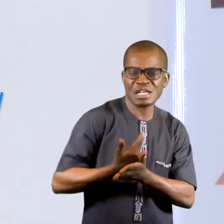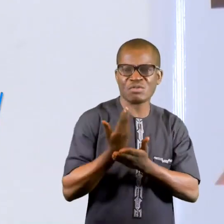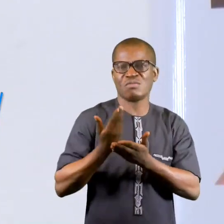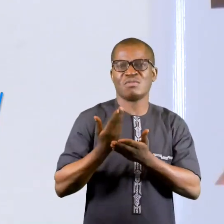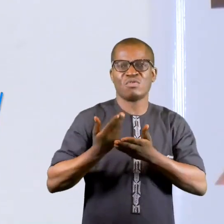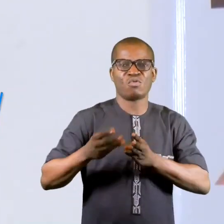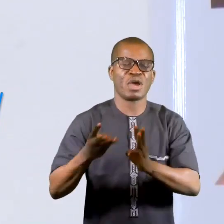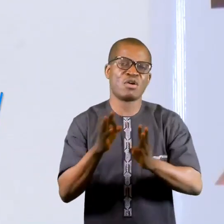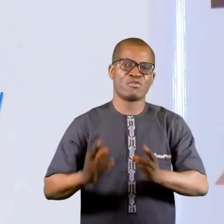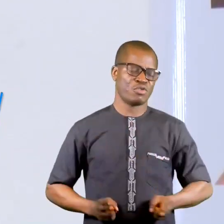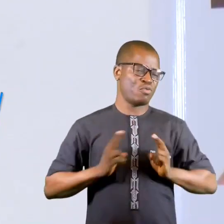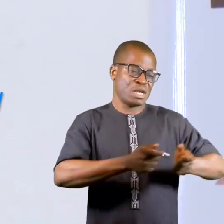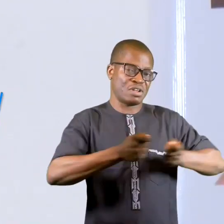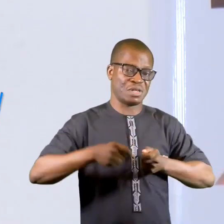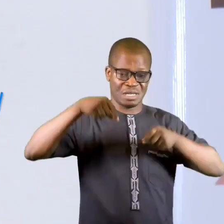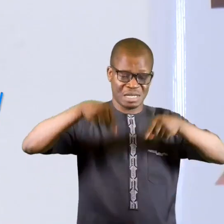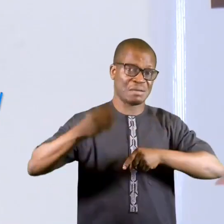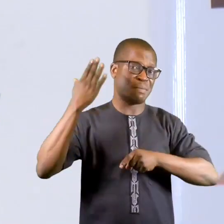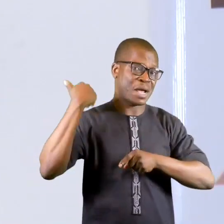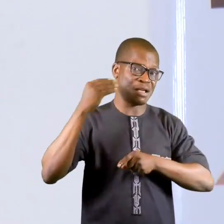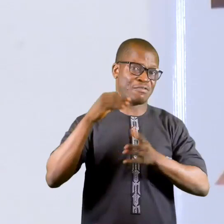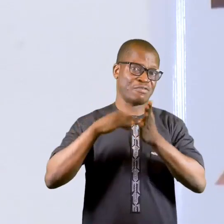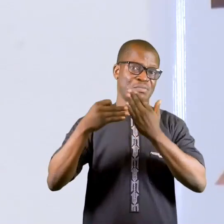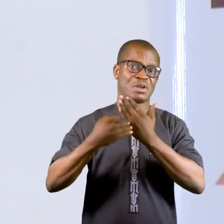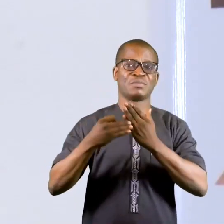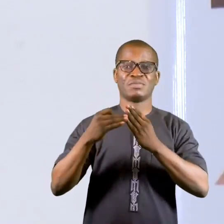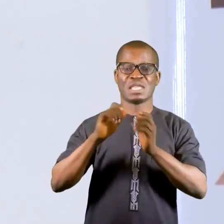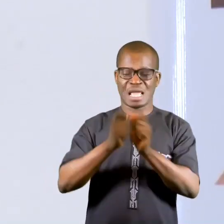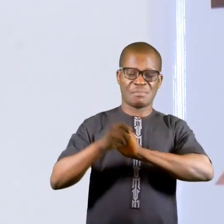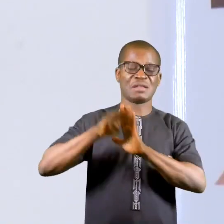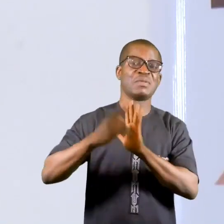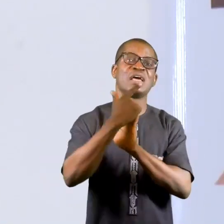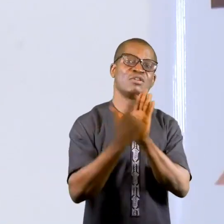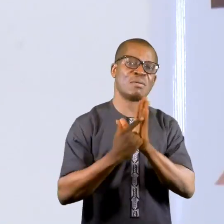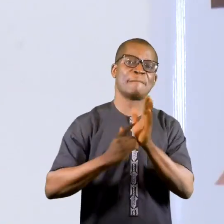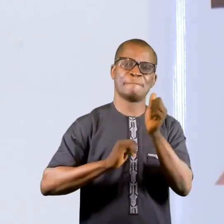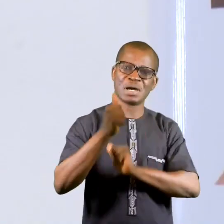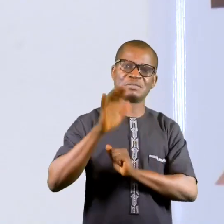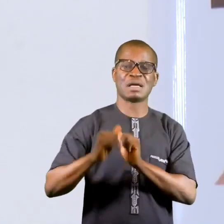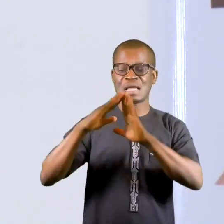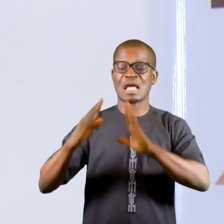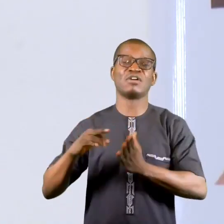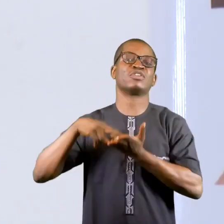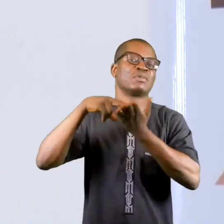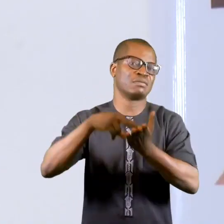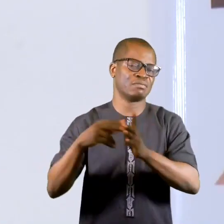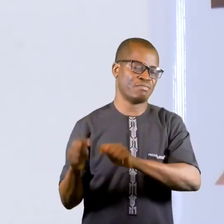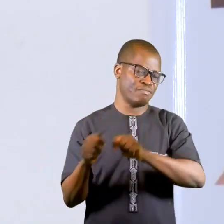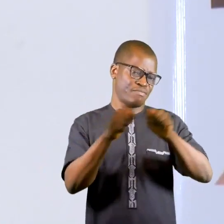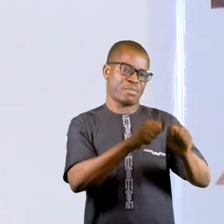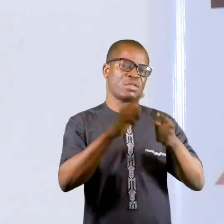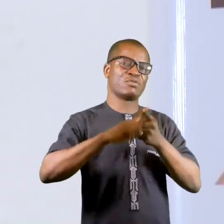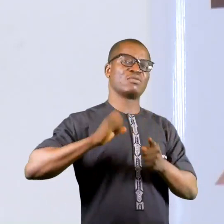of human trafficking. This past February, the Amendment Act was passed by the House of Representatives